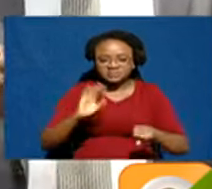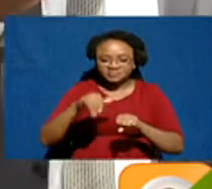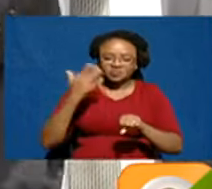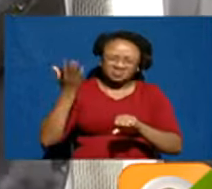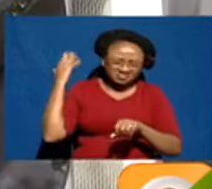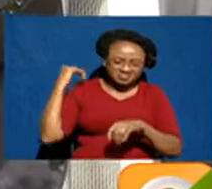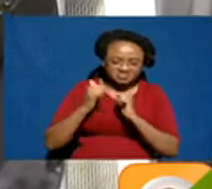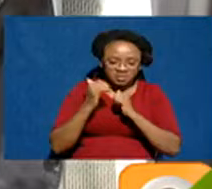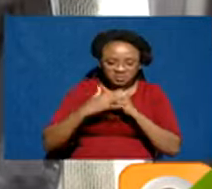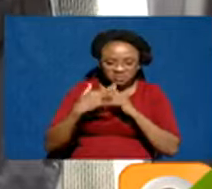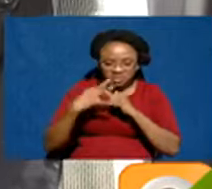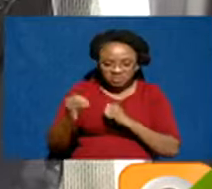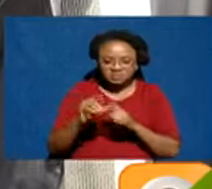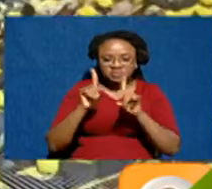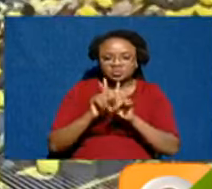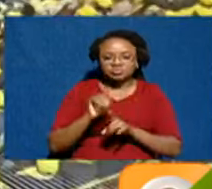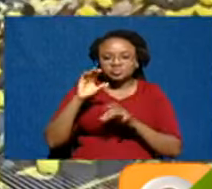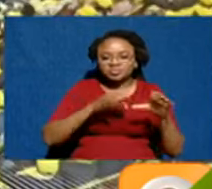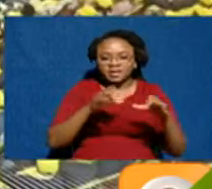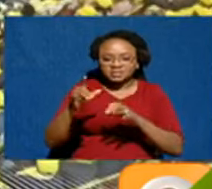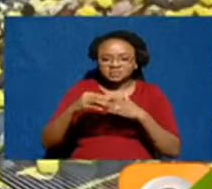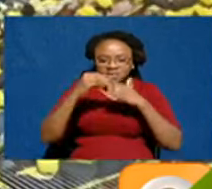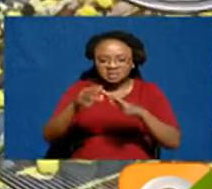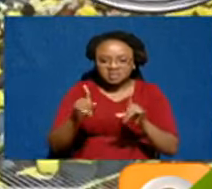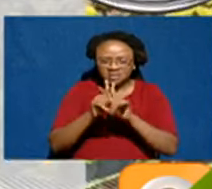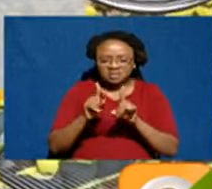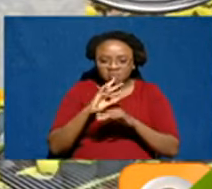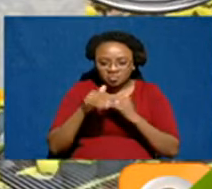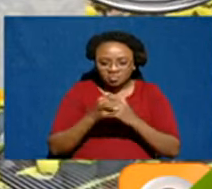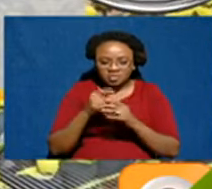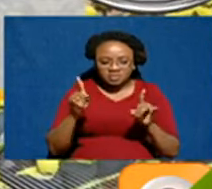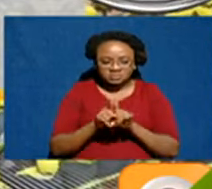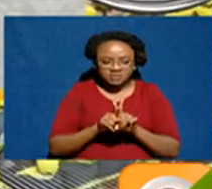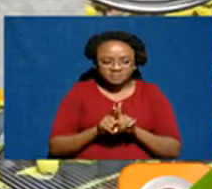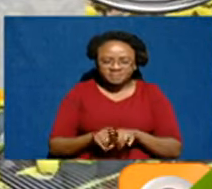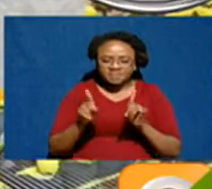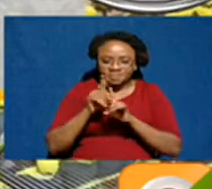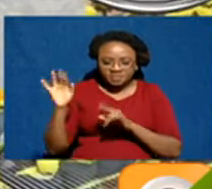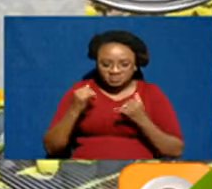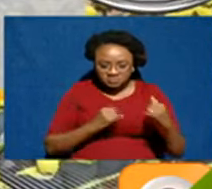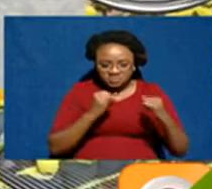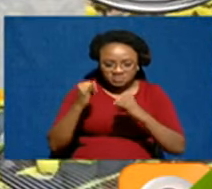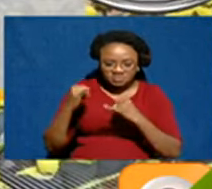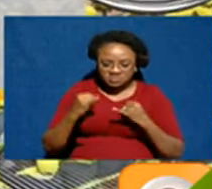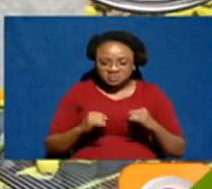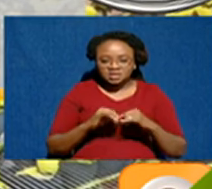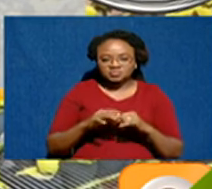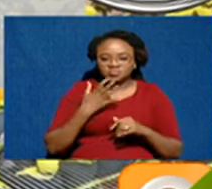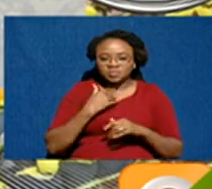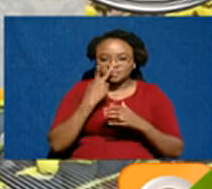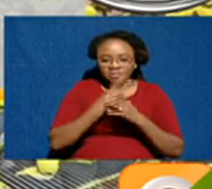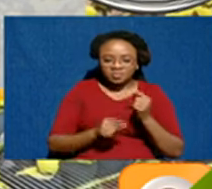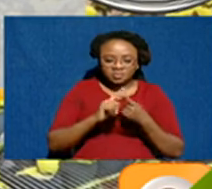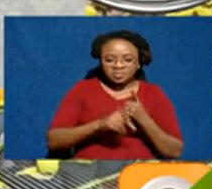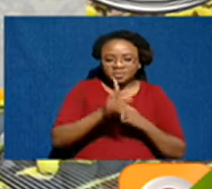and public servants were one and the same thing. ODM says attempts by UDA to have KRA boss Anthony Mwaura and